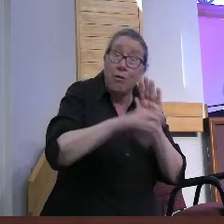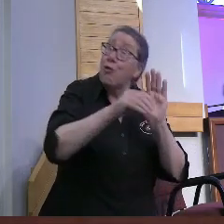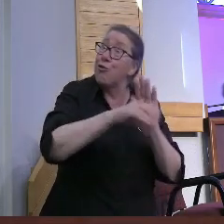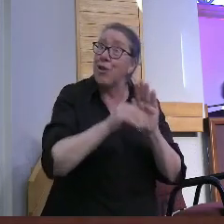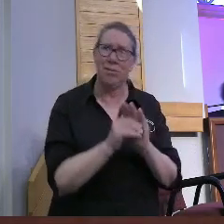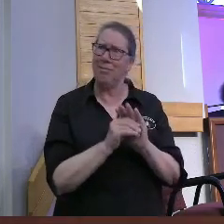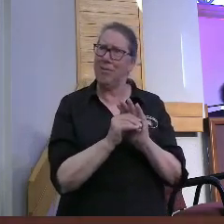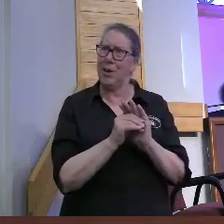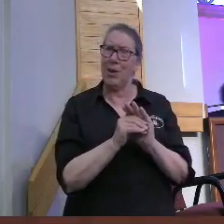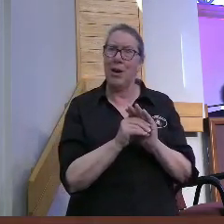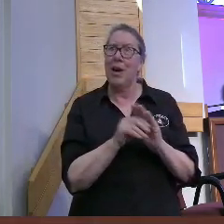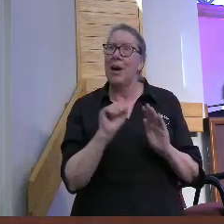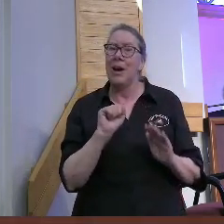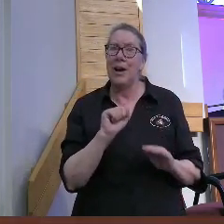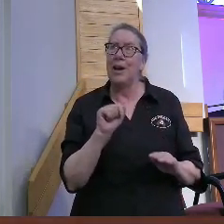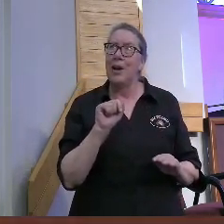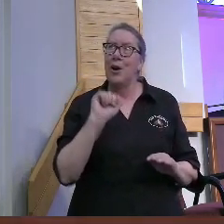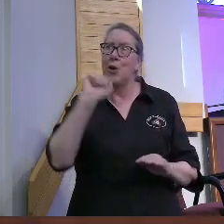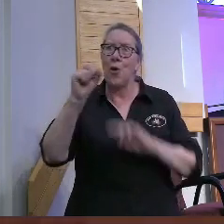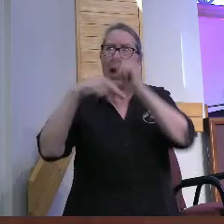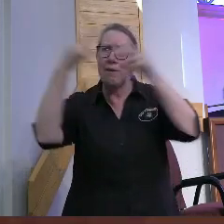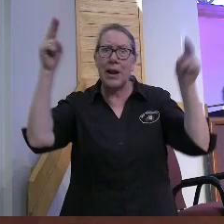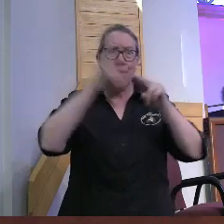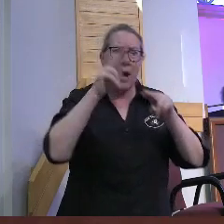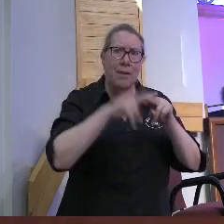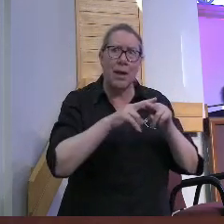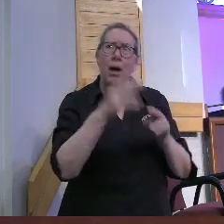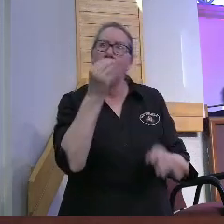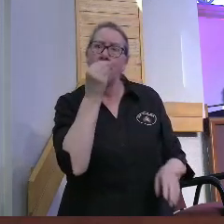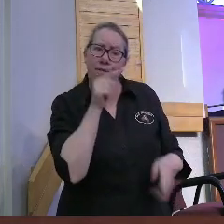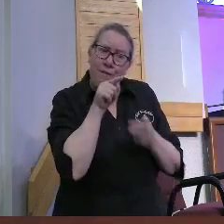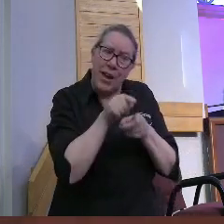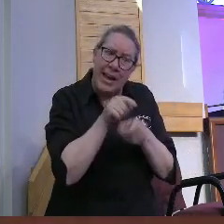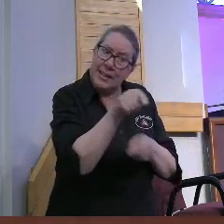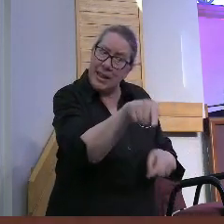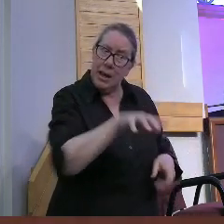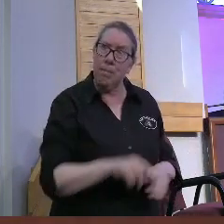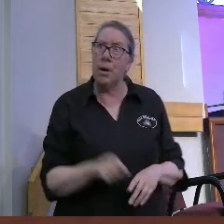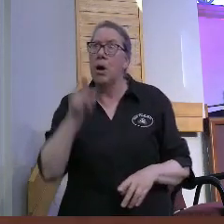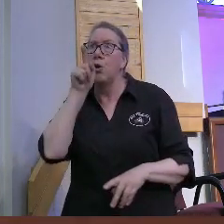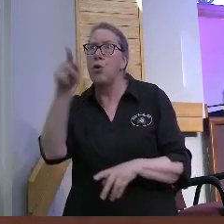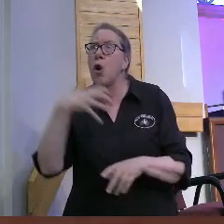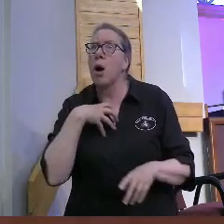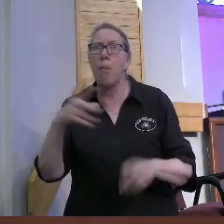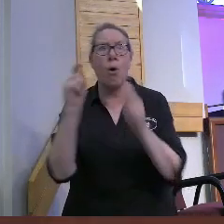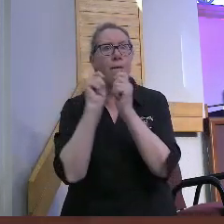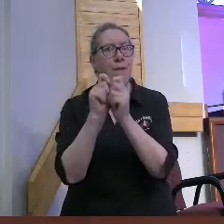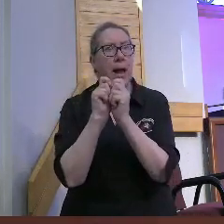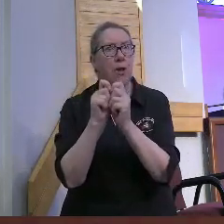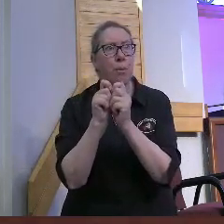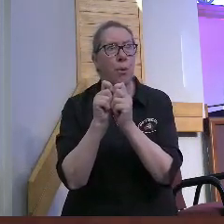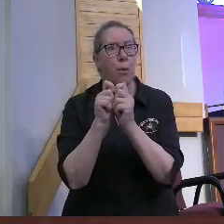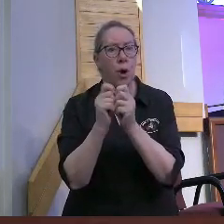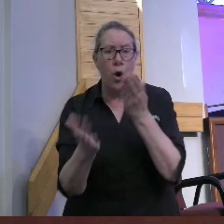yet your heavenly Father feeds them, the birds. Are you not more valuable than they, the